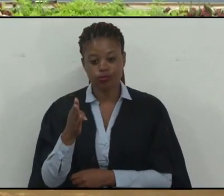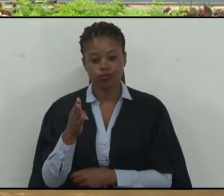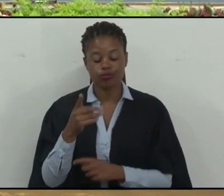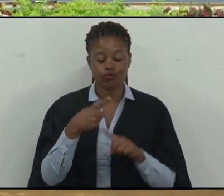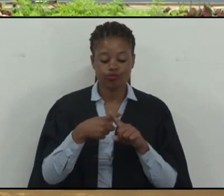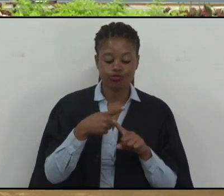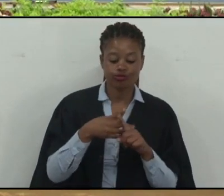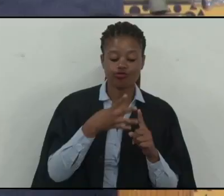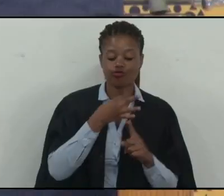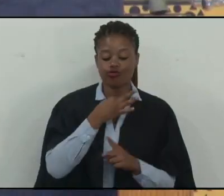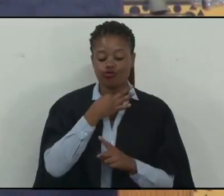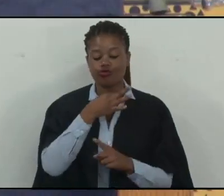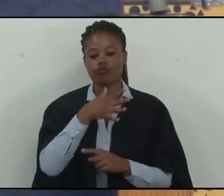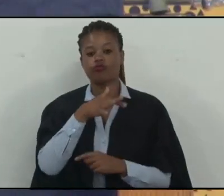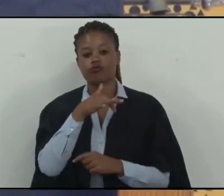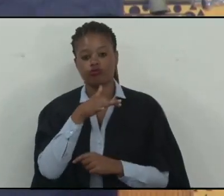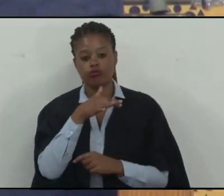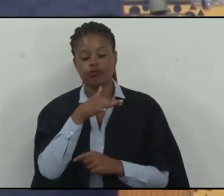Goeiemôre.